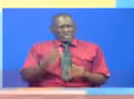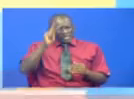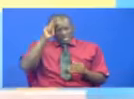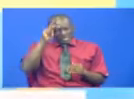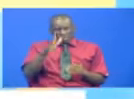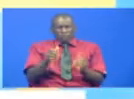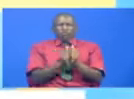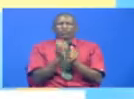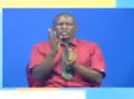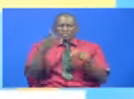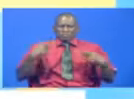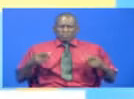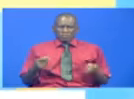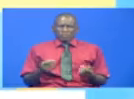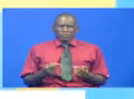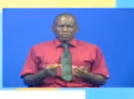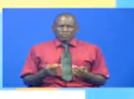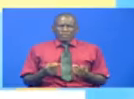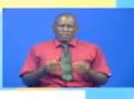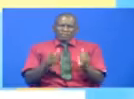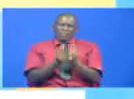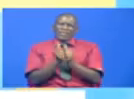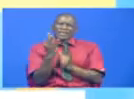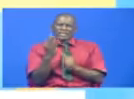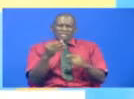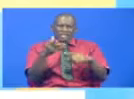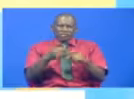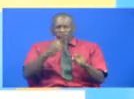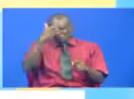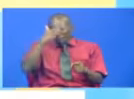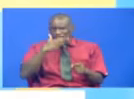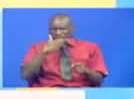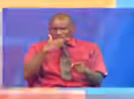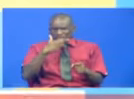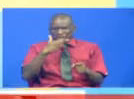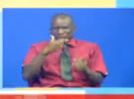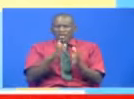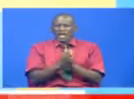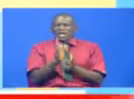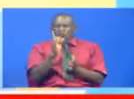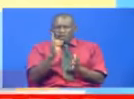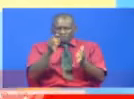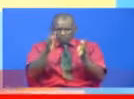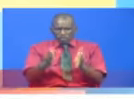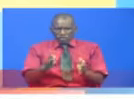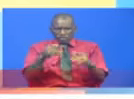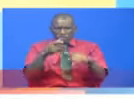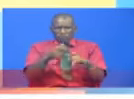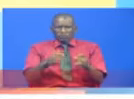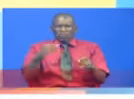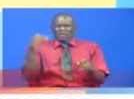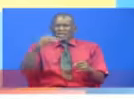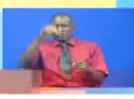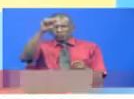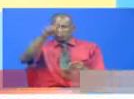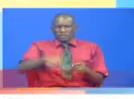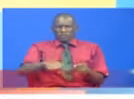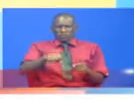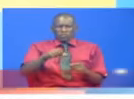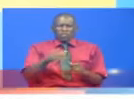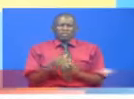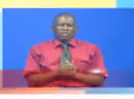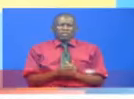Kiambu's 14 cases, 13 of them are from Thika, and one from Katundu South.